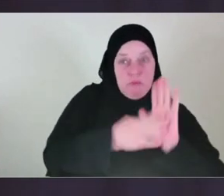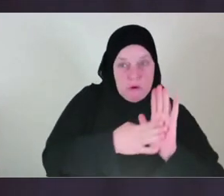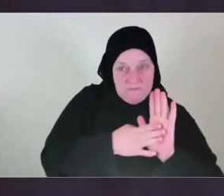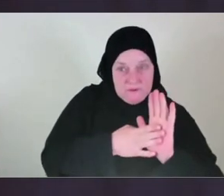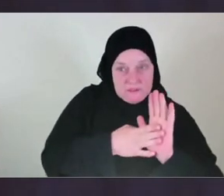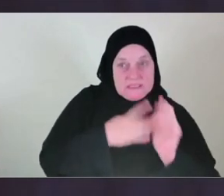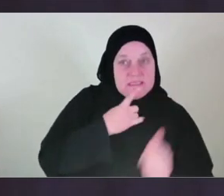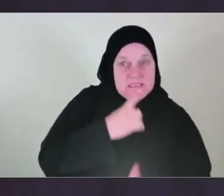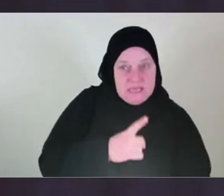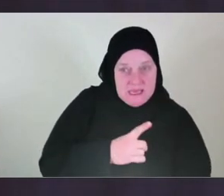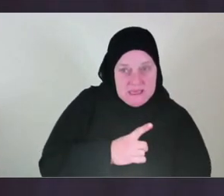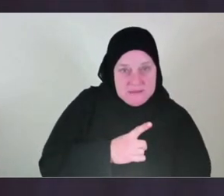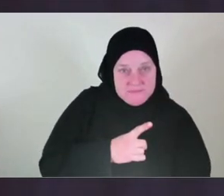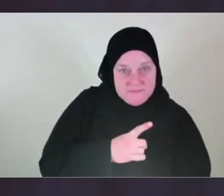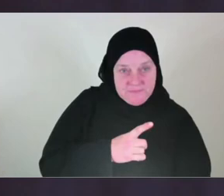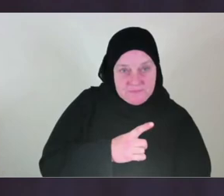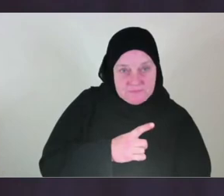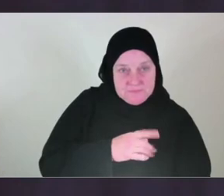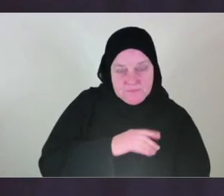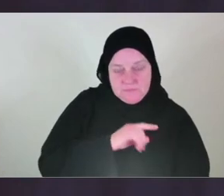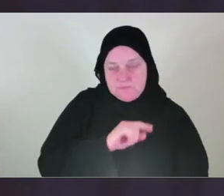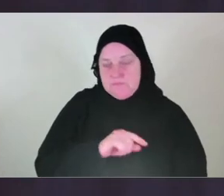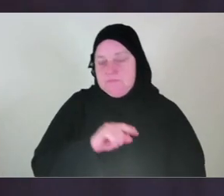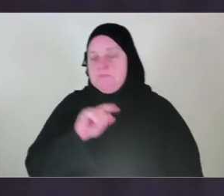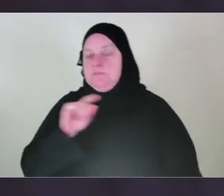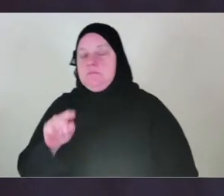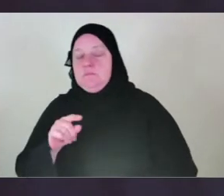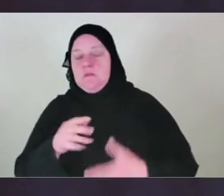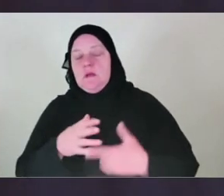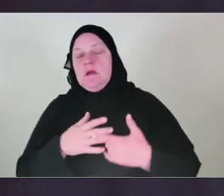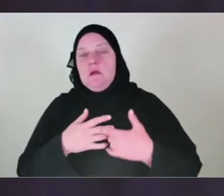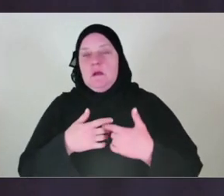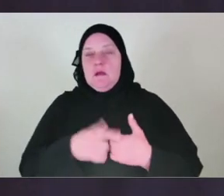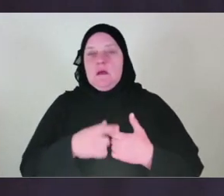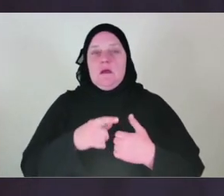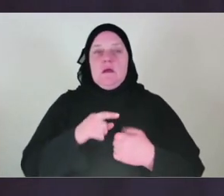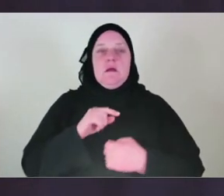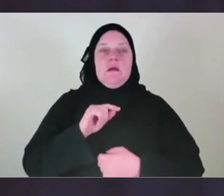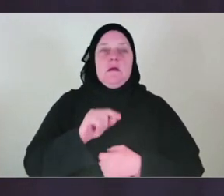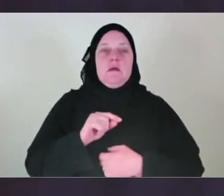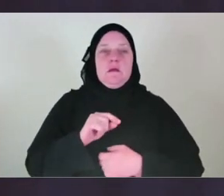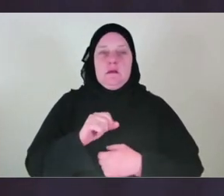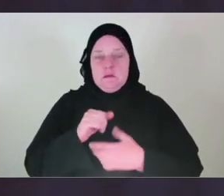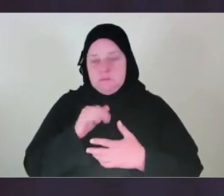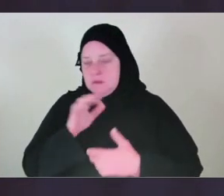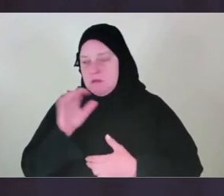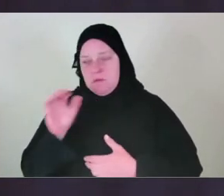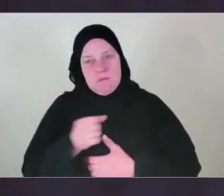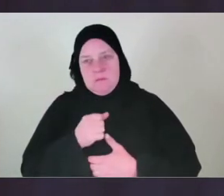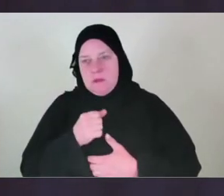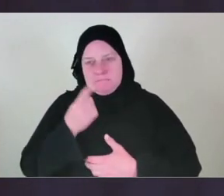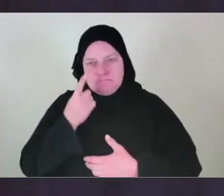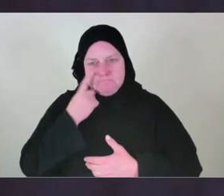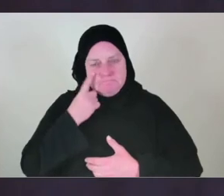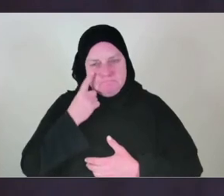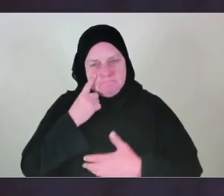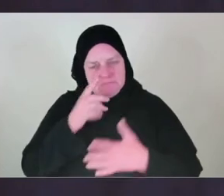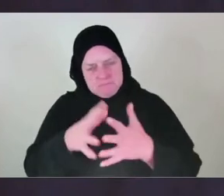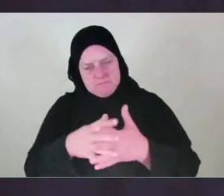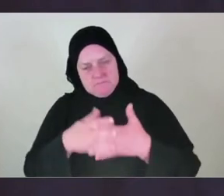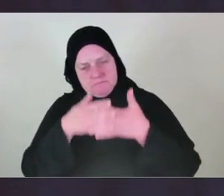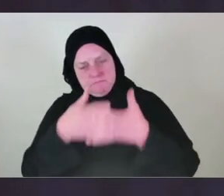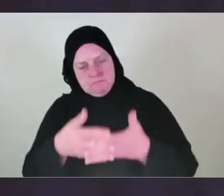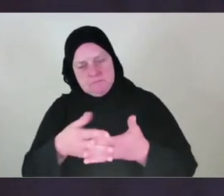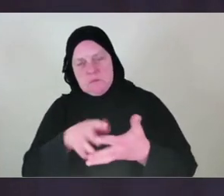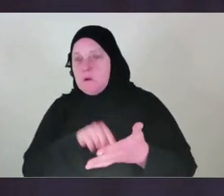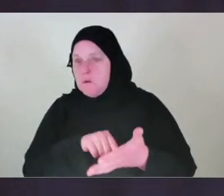Compare it with the Book of God and the Sunnah of Rasulullah, the tradition of Rasulullah. He says,